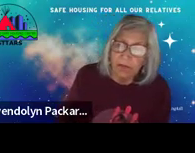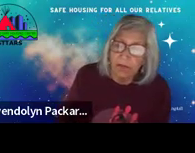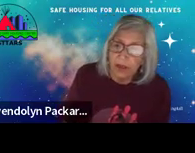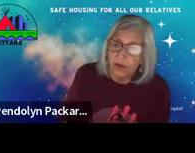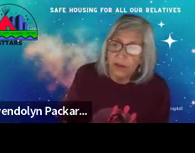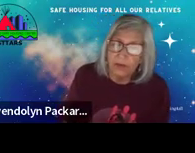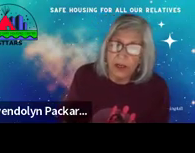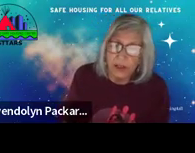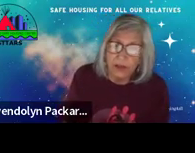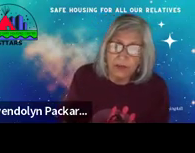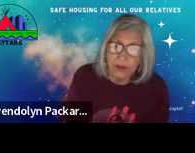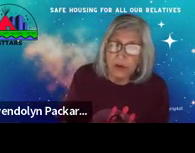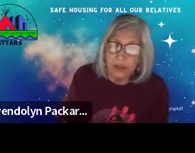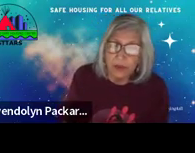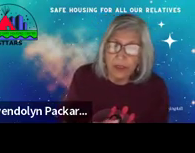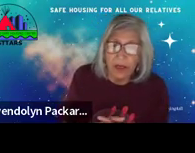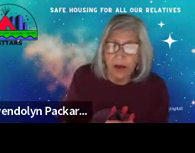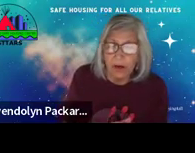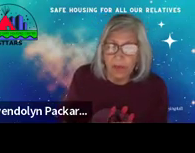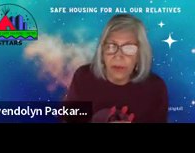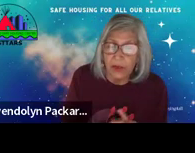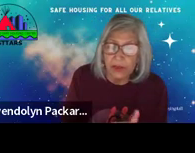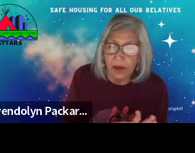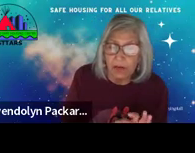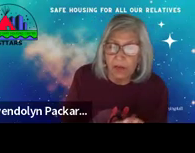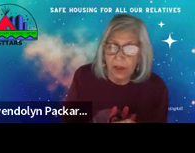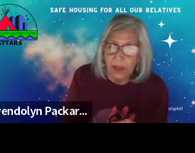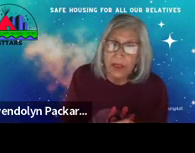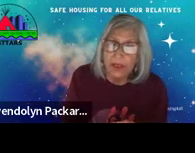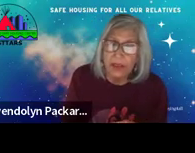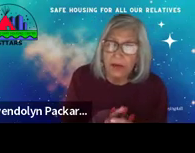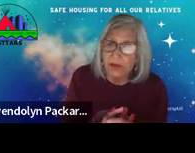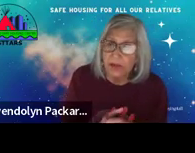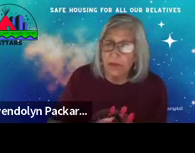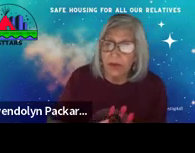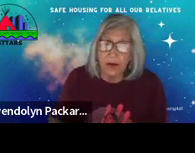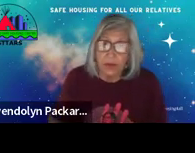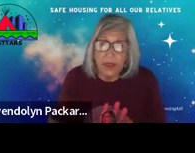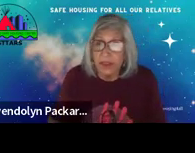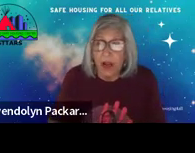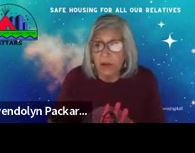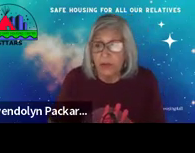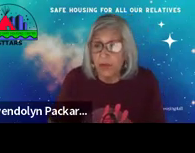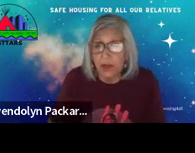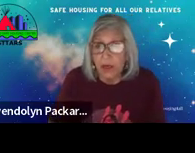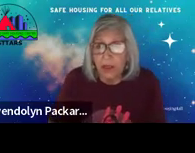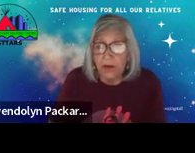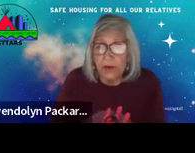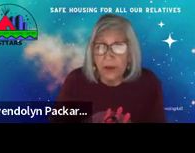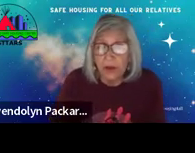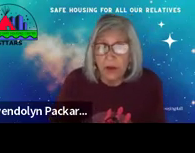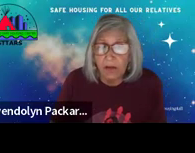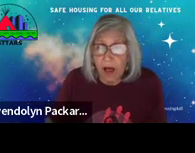a reservation, so to speak. There is Indian centers that have been there and been established for many,